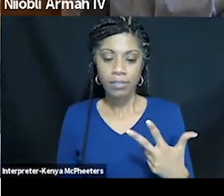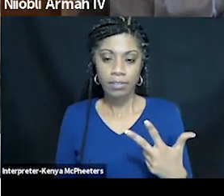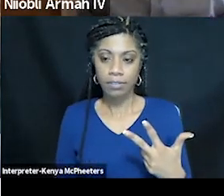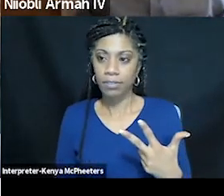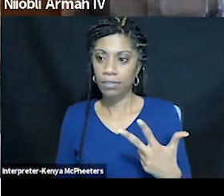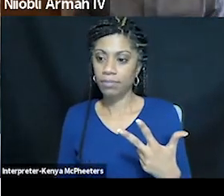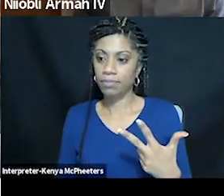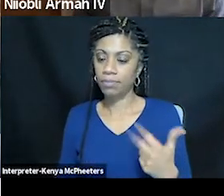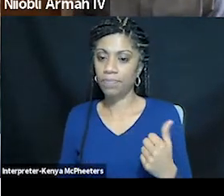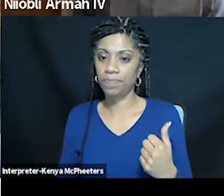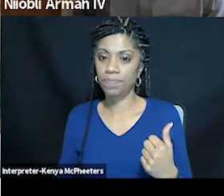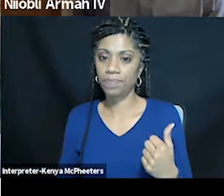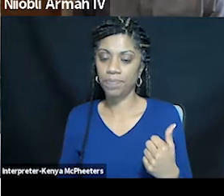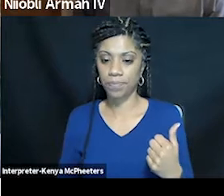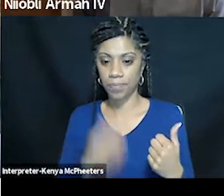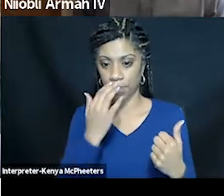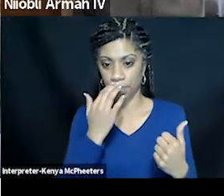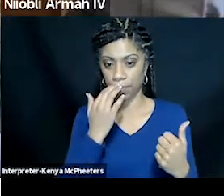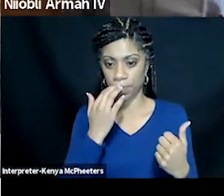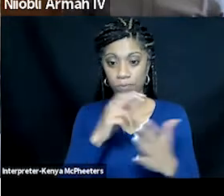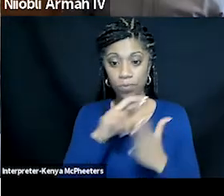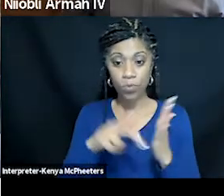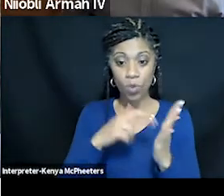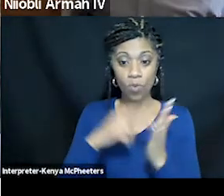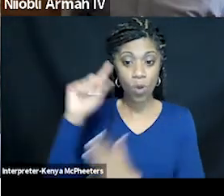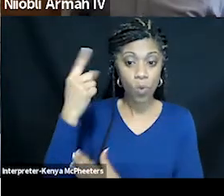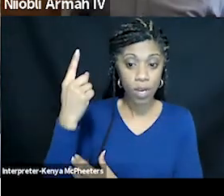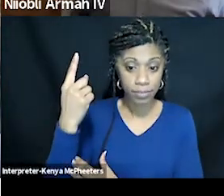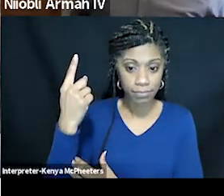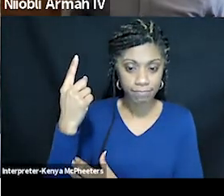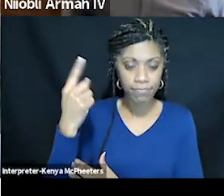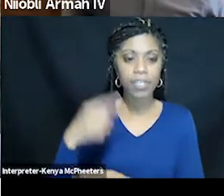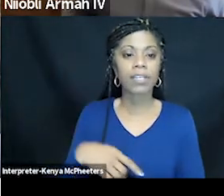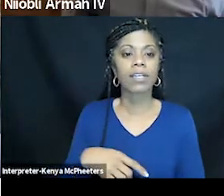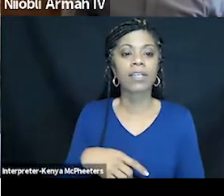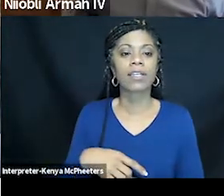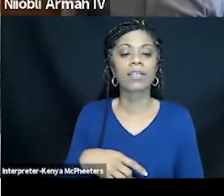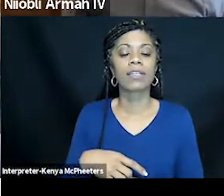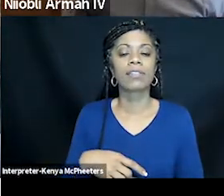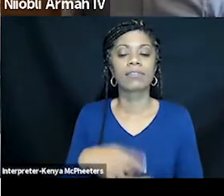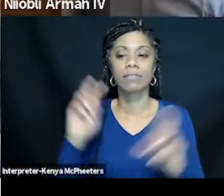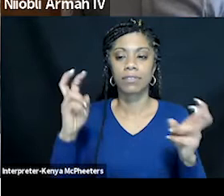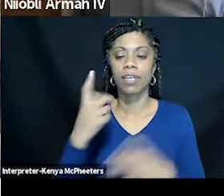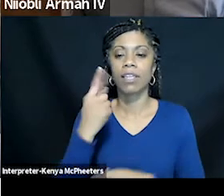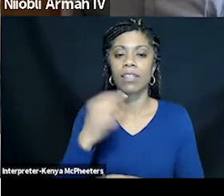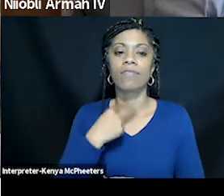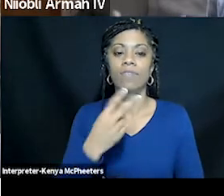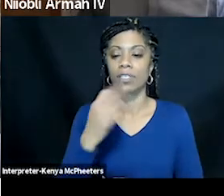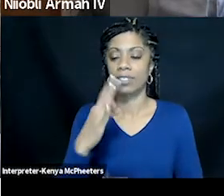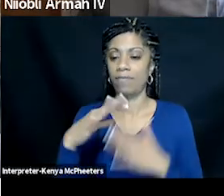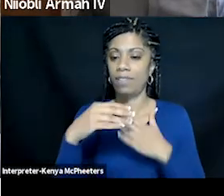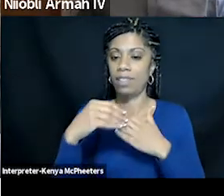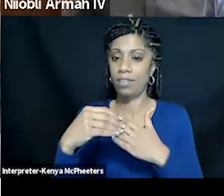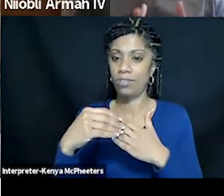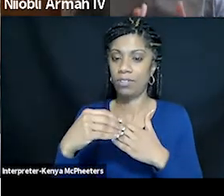So the first role that communicators can play in this is the voice of leadership. So what do I mean when I say the voice of leadership?